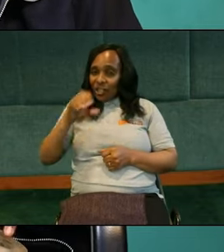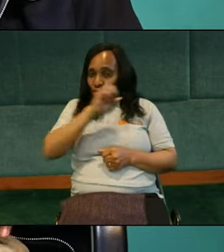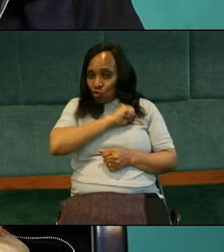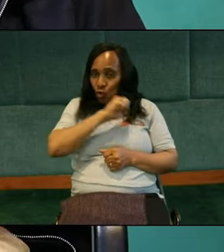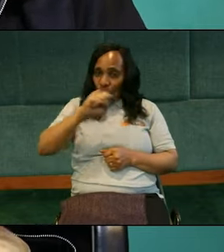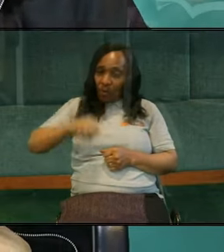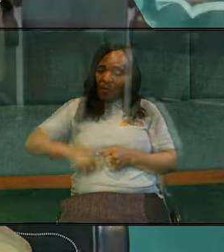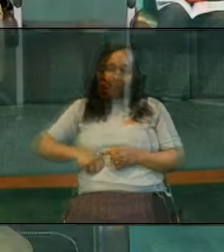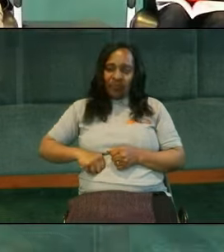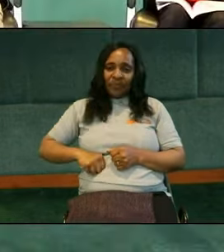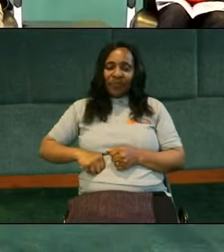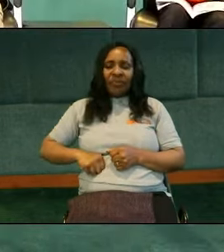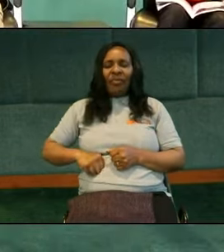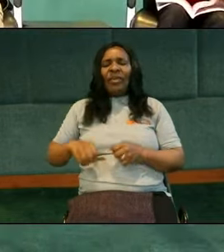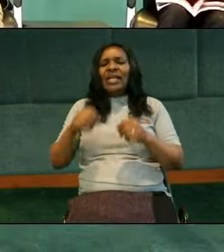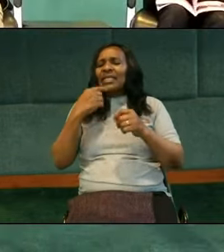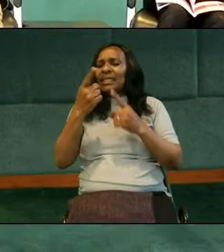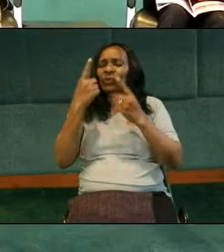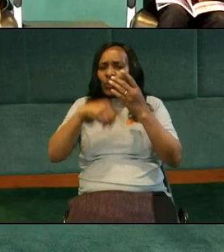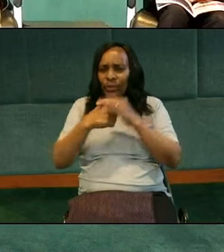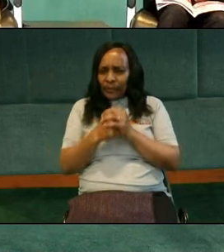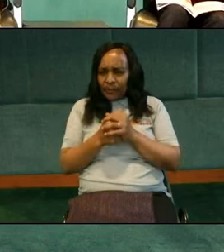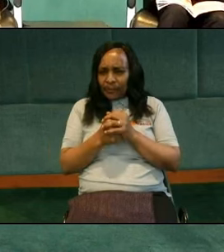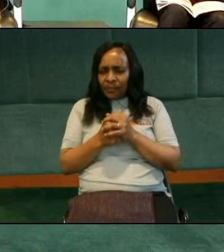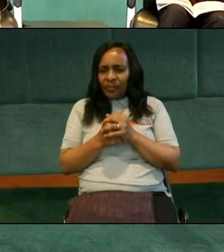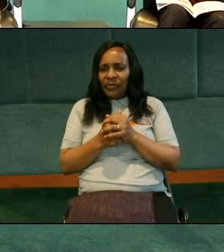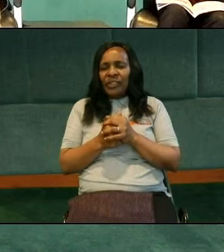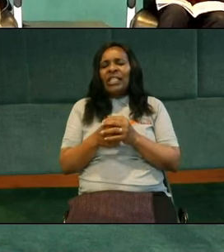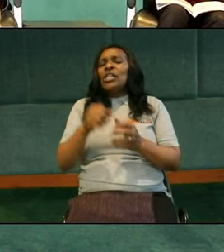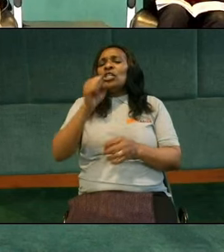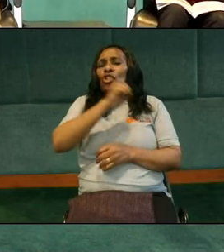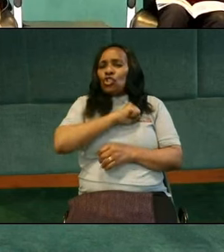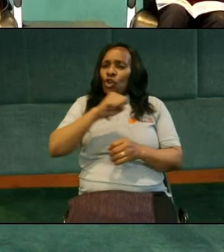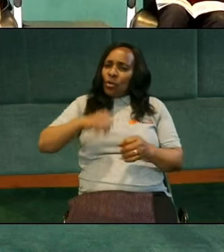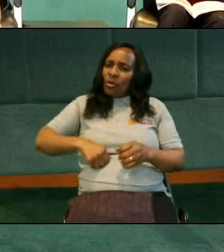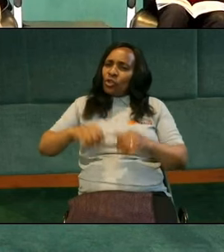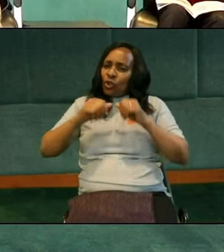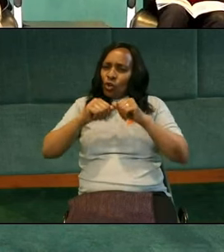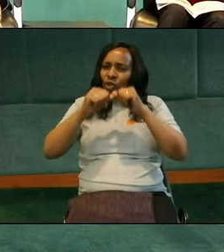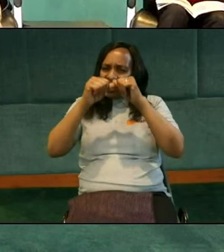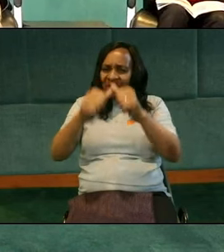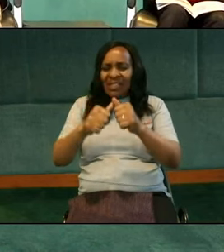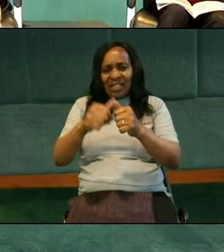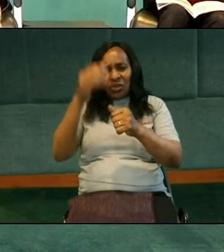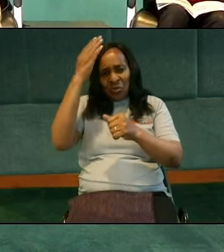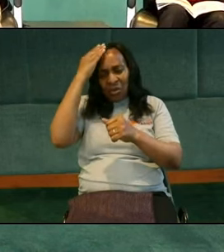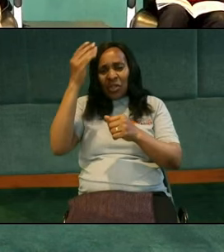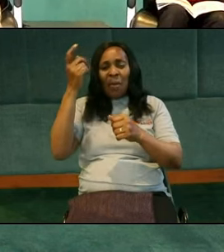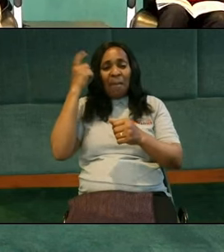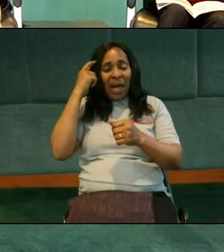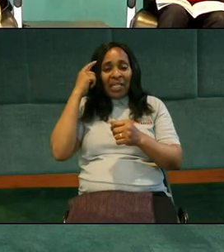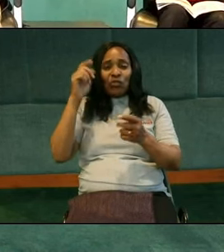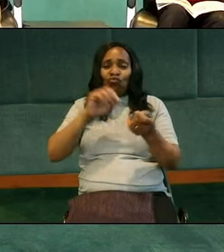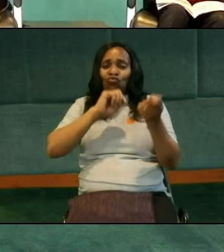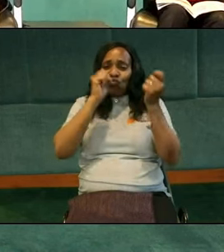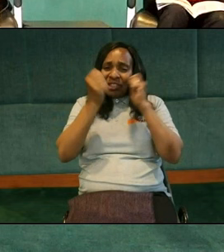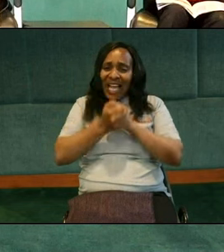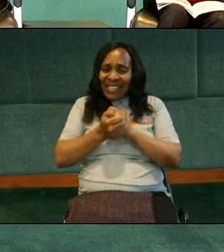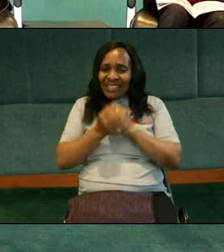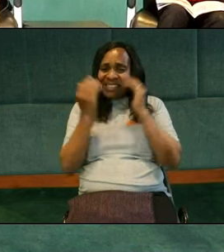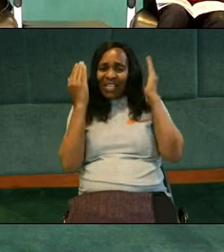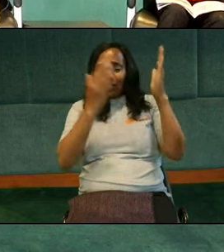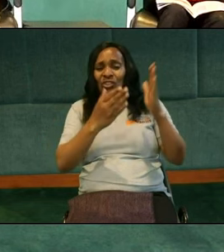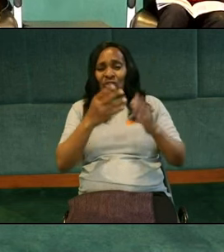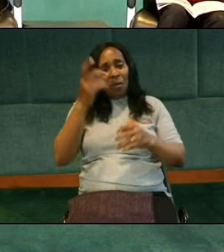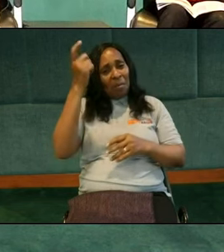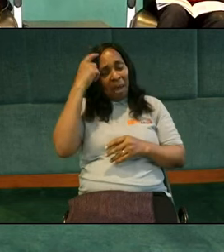the flashlight part, it says that had Solomon continued in humility of mind to turn the attention of men from